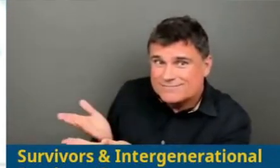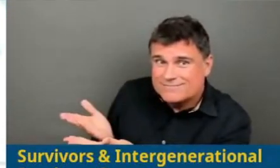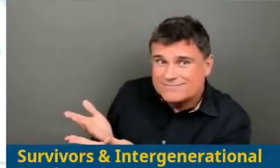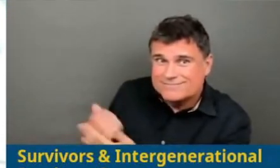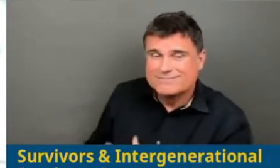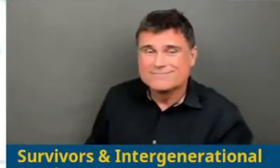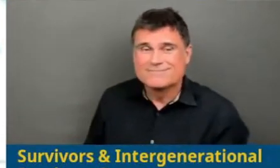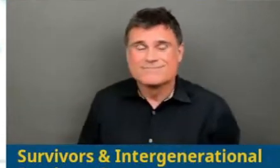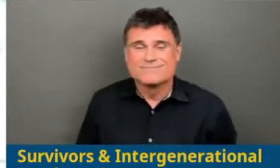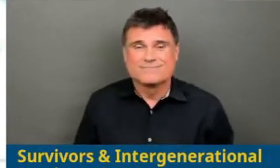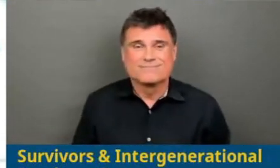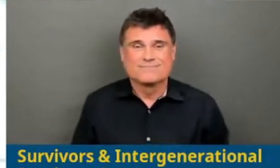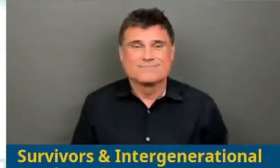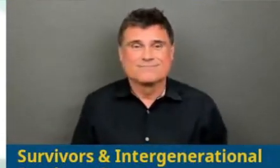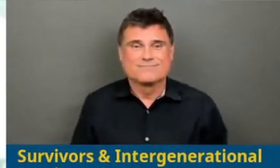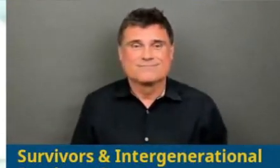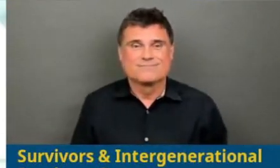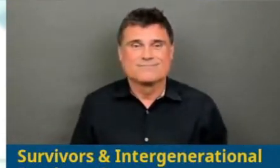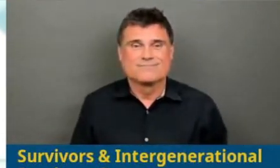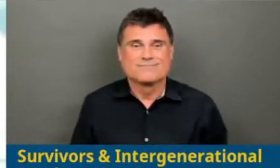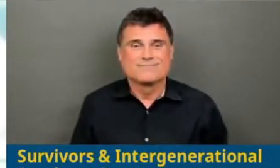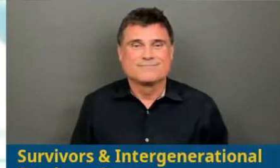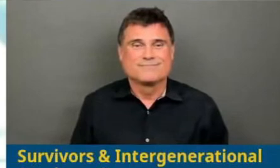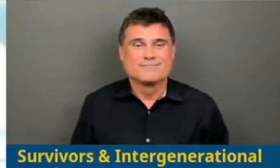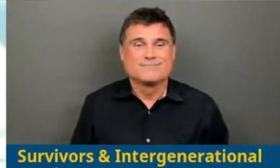Dr. Bunny Henry, I'm hugging.